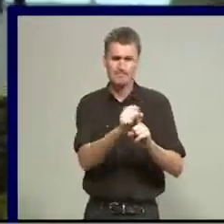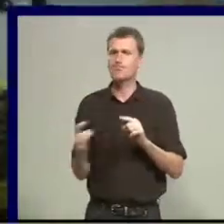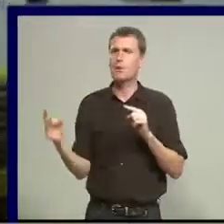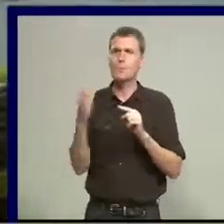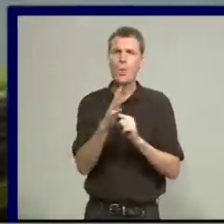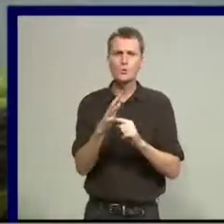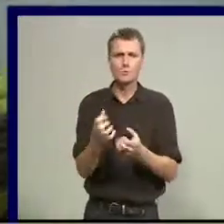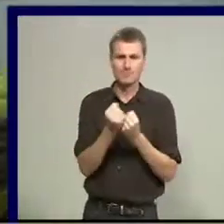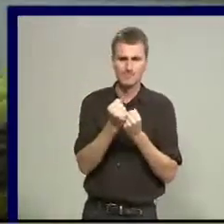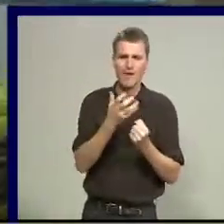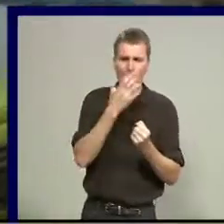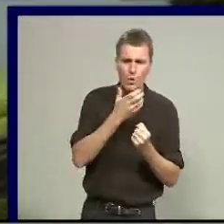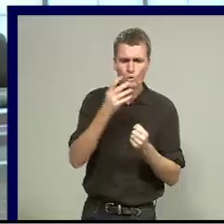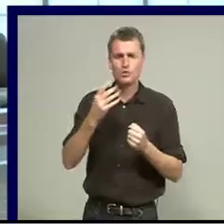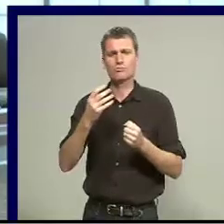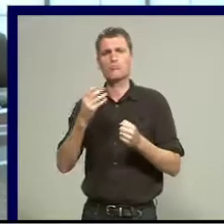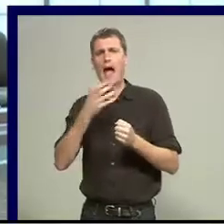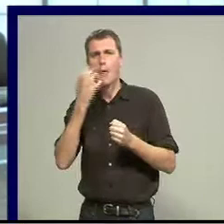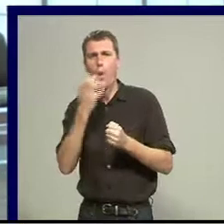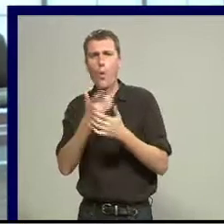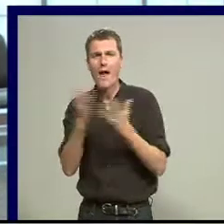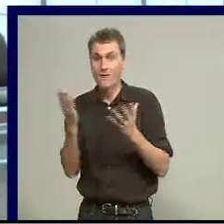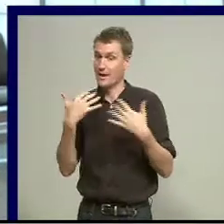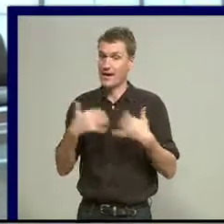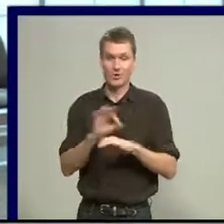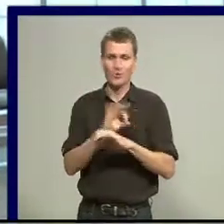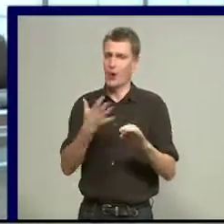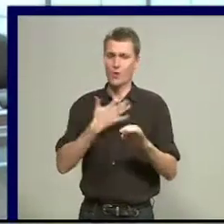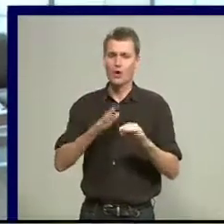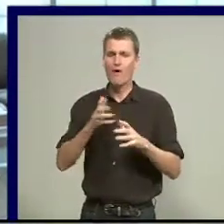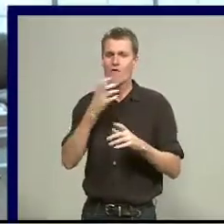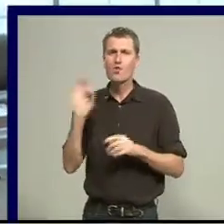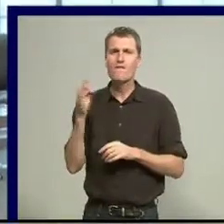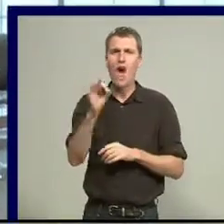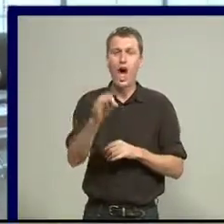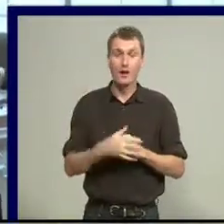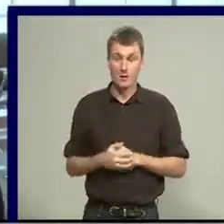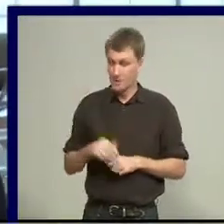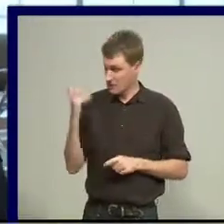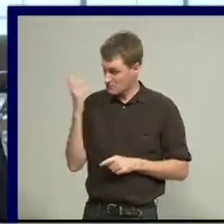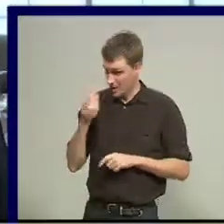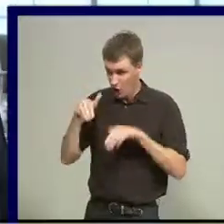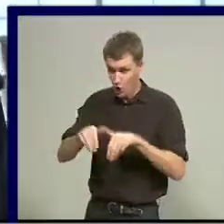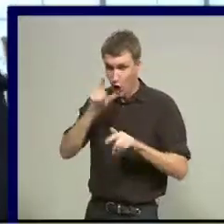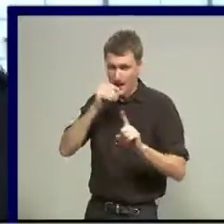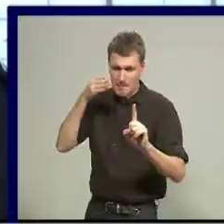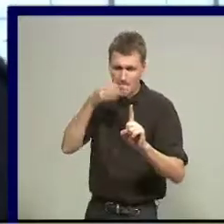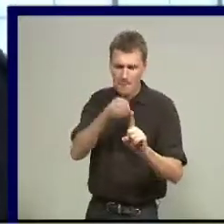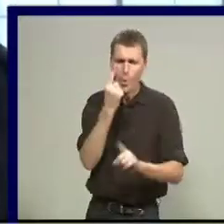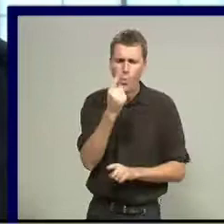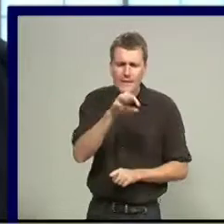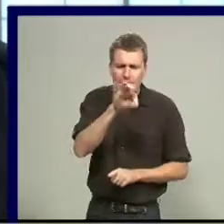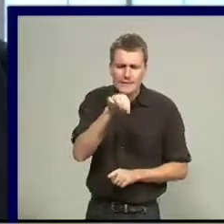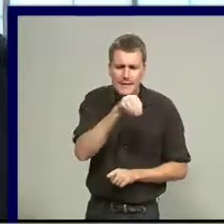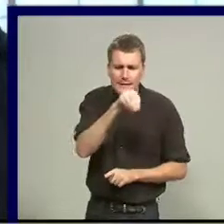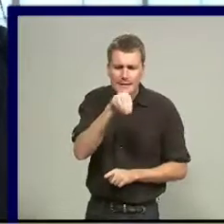Canterbury doesn't want fruit flies down here. What they can find is amazing. Like, they can find a tiny seed in a huge suitcase, and that seed could be,